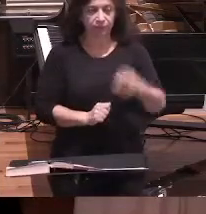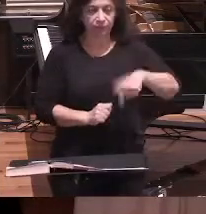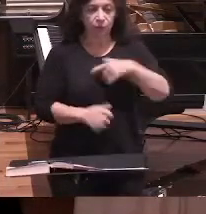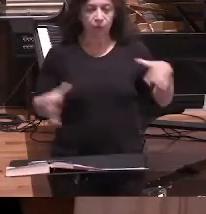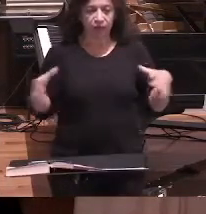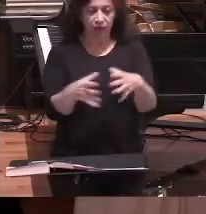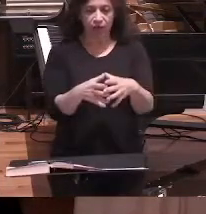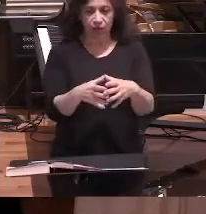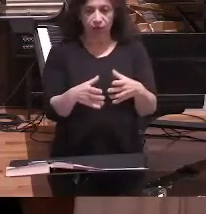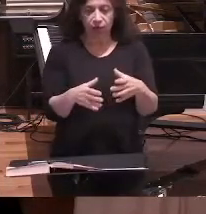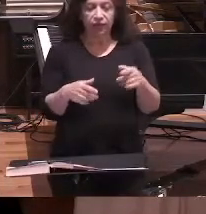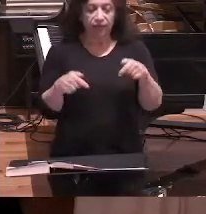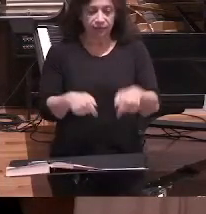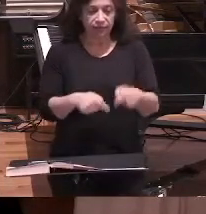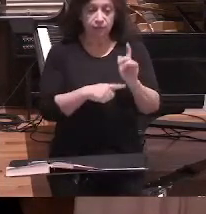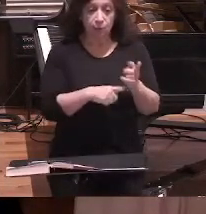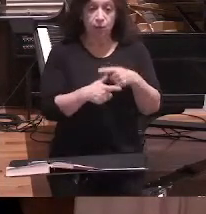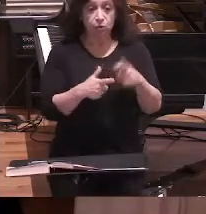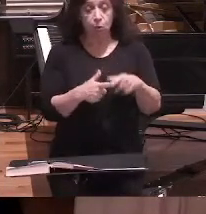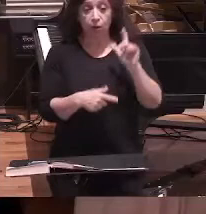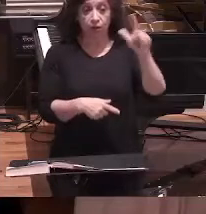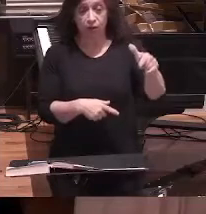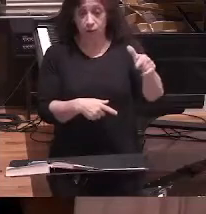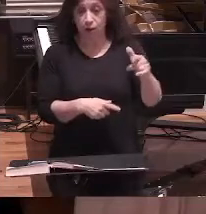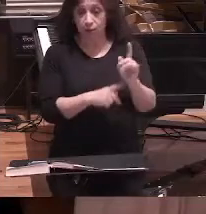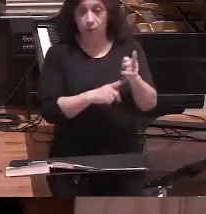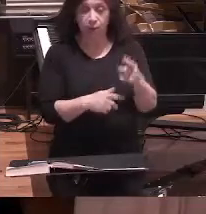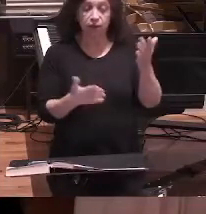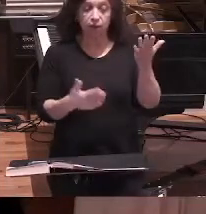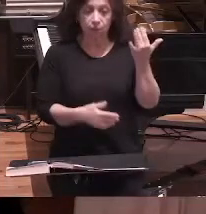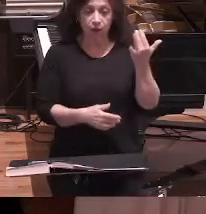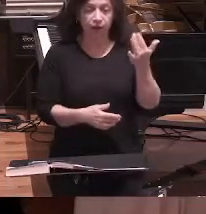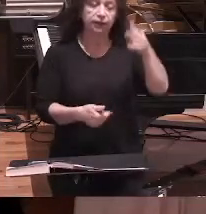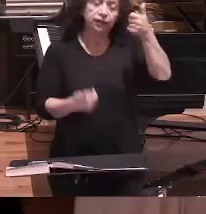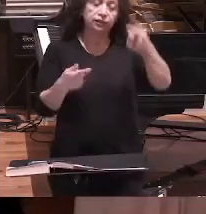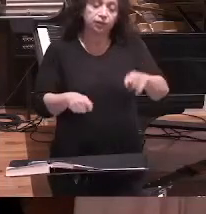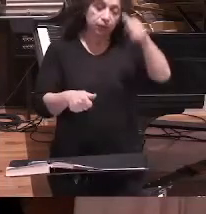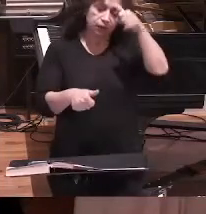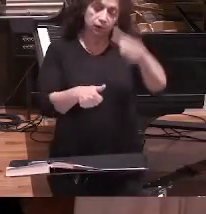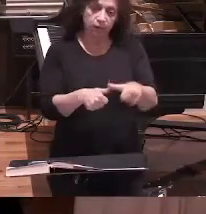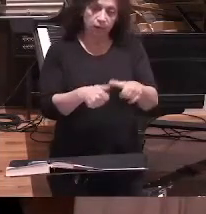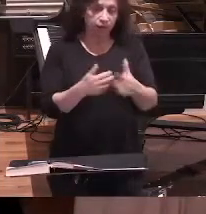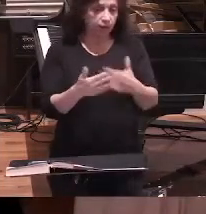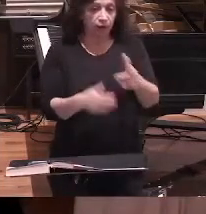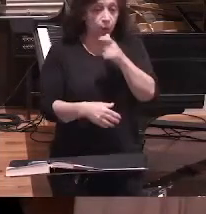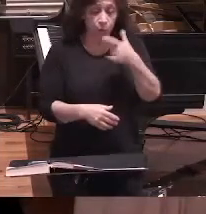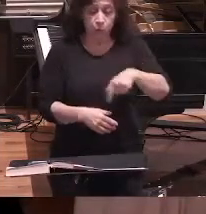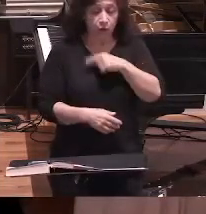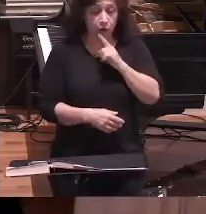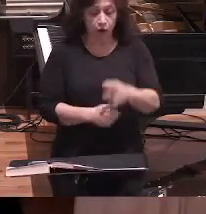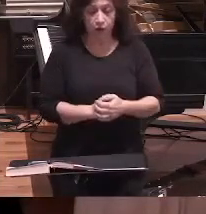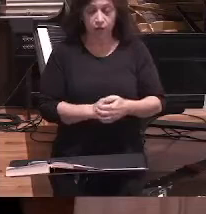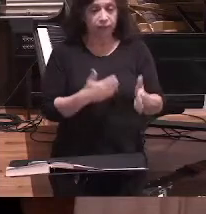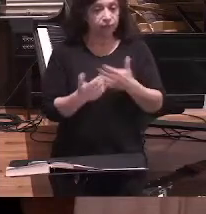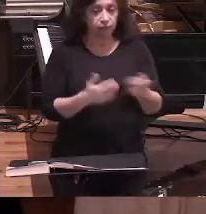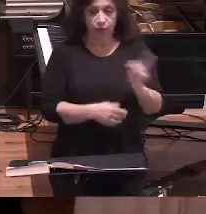gather in these moments or in moments to come to be reminded that no matter who we are, no